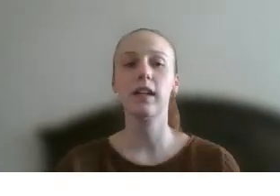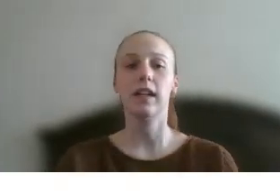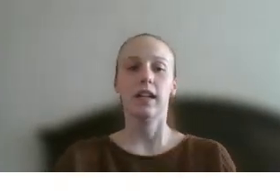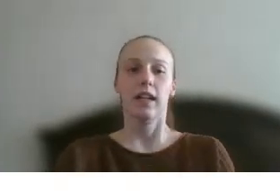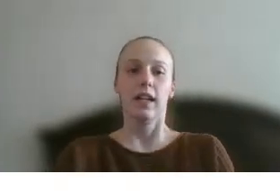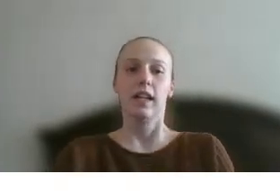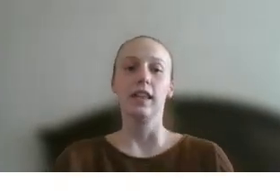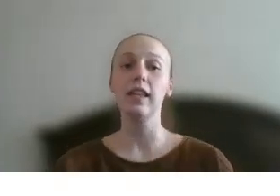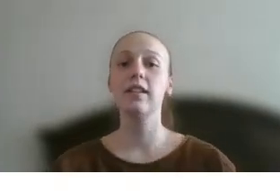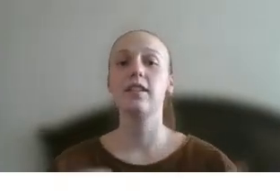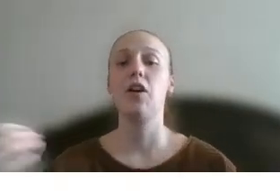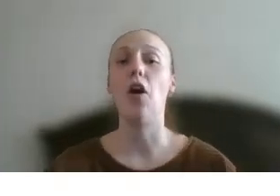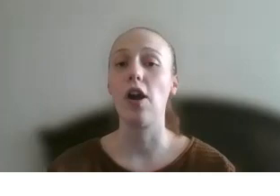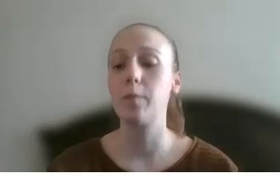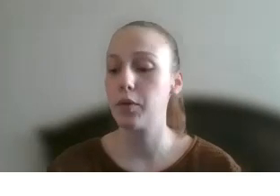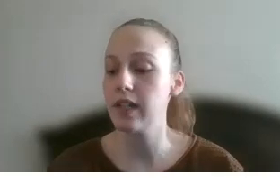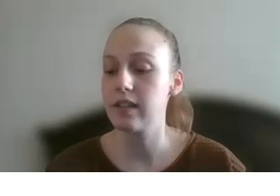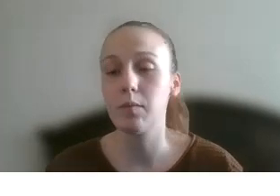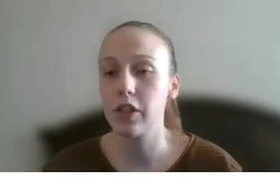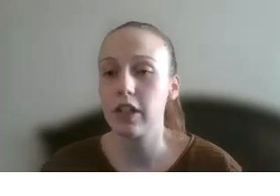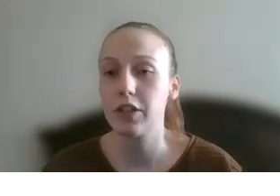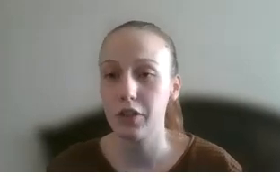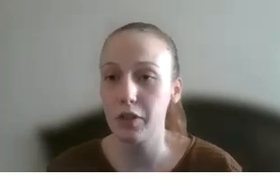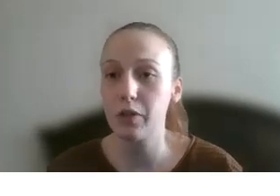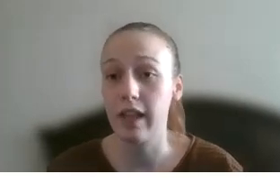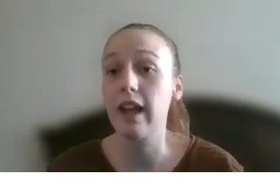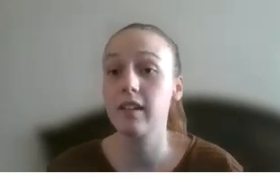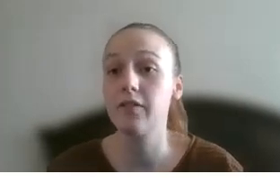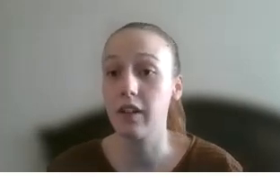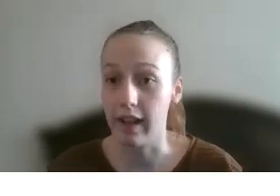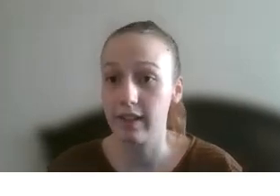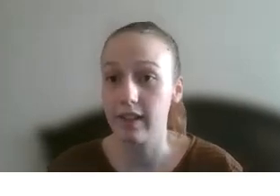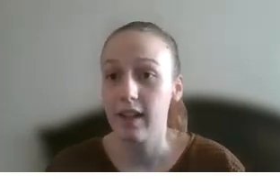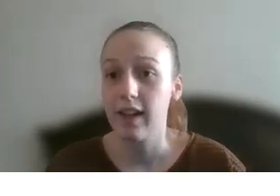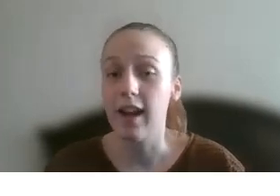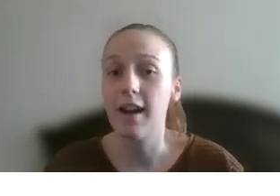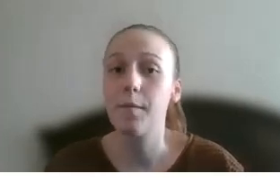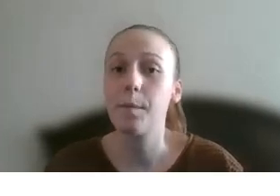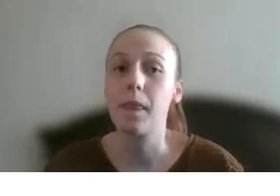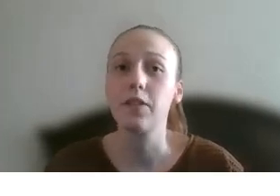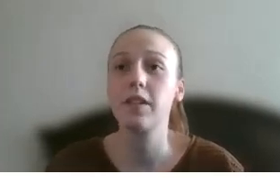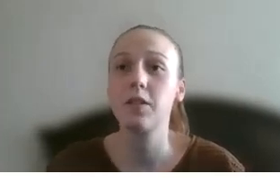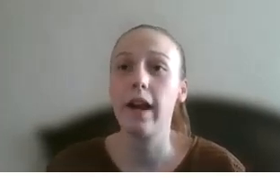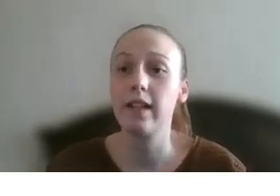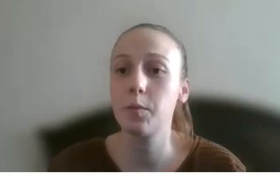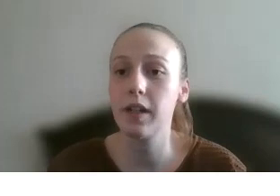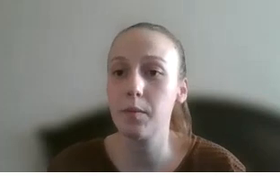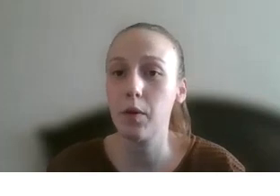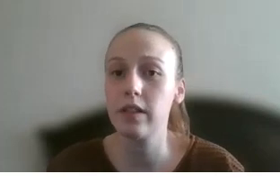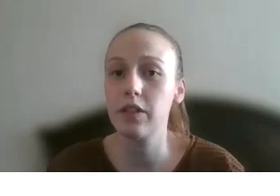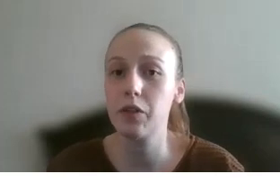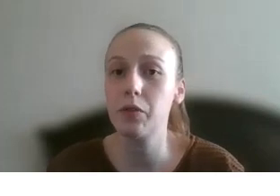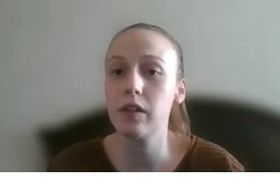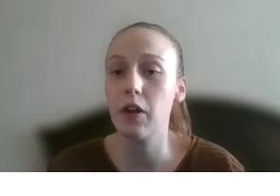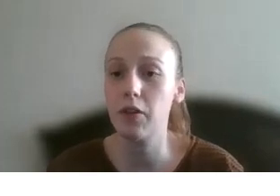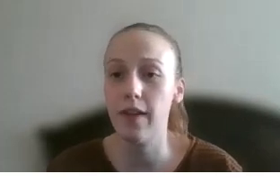homeless. These are pretty similar to signs of neglect. So this is why it's pretty